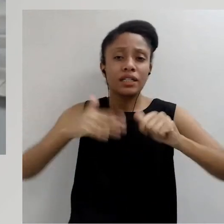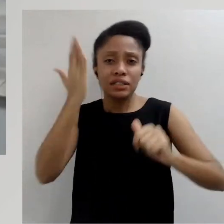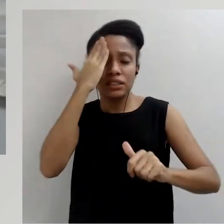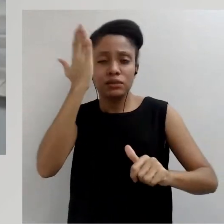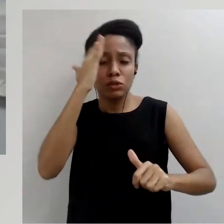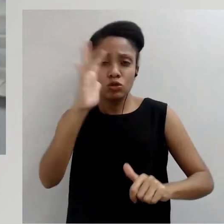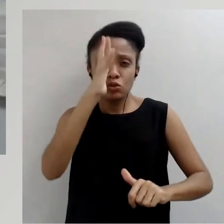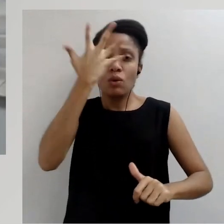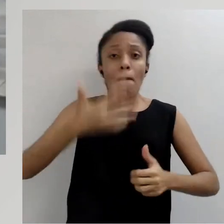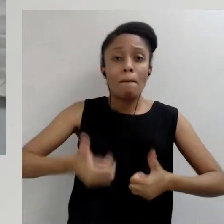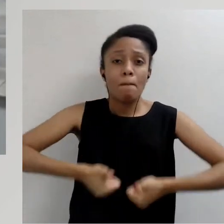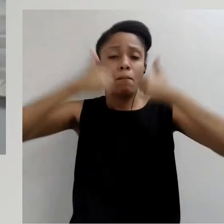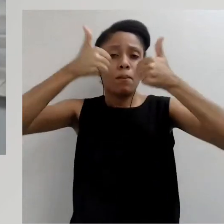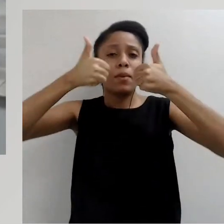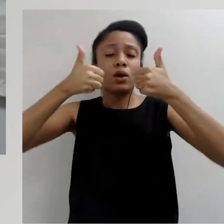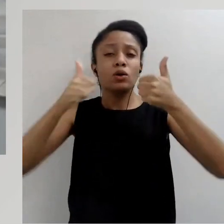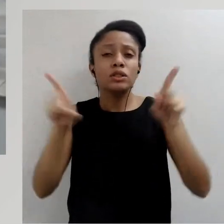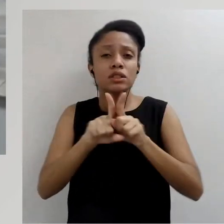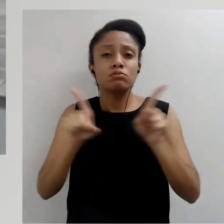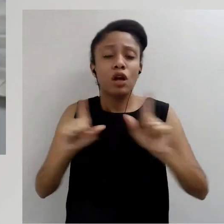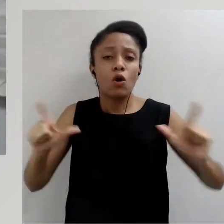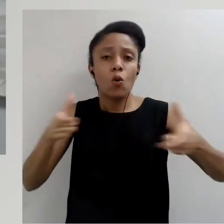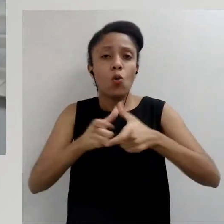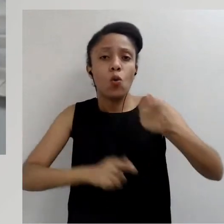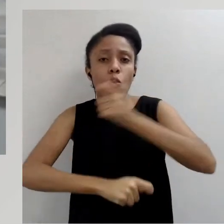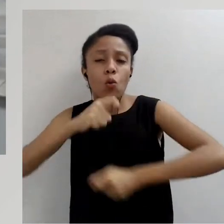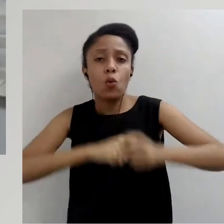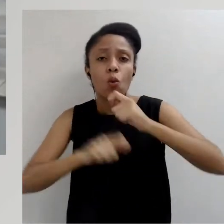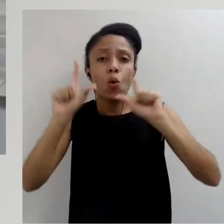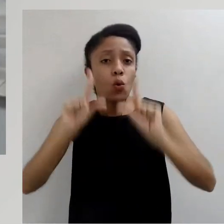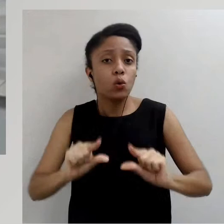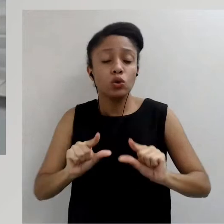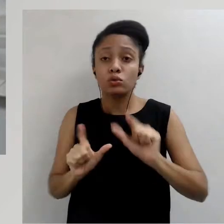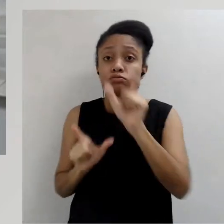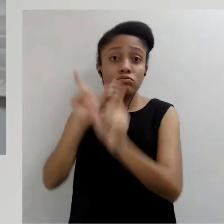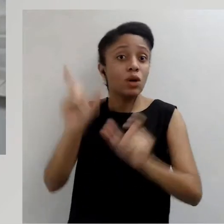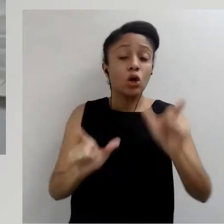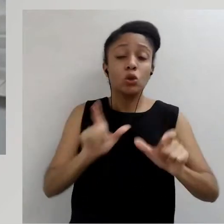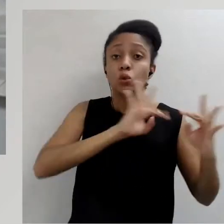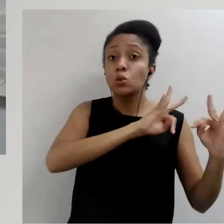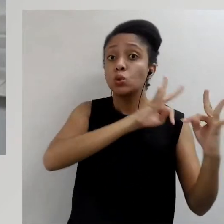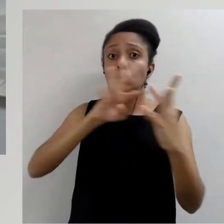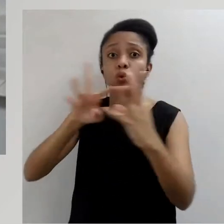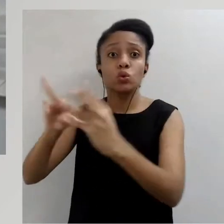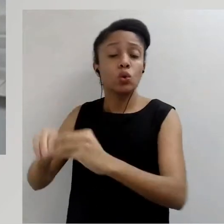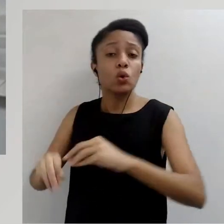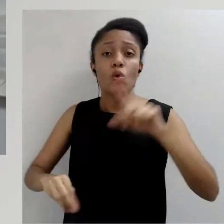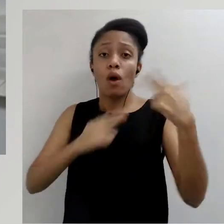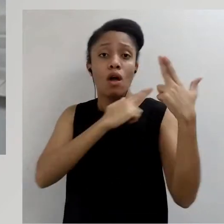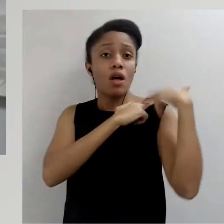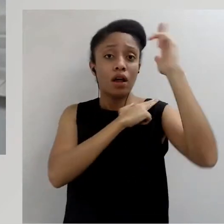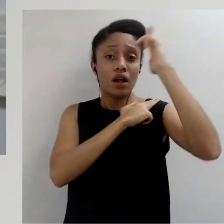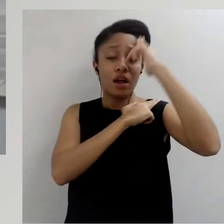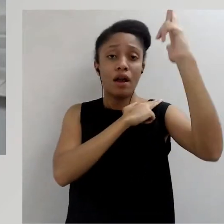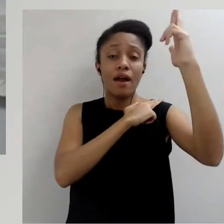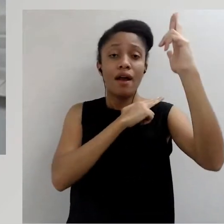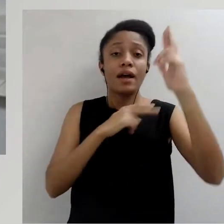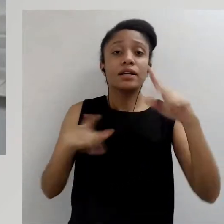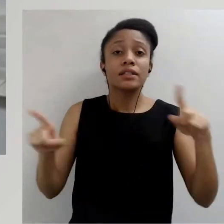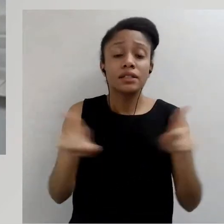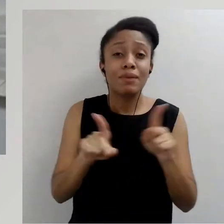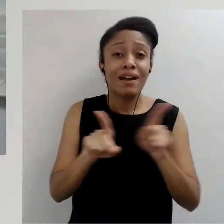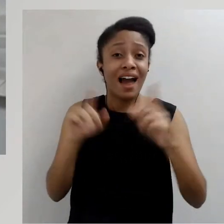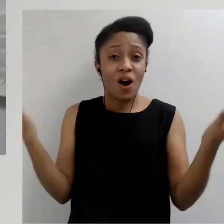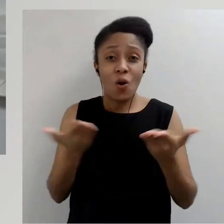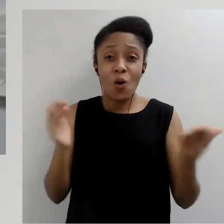solicitation and with the numbers, with the best solution, with this that will be a quest for everybody. And the